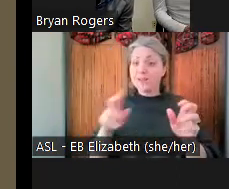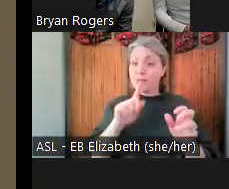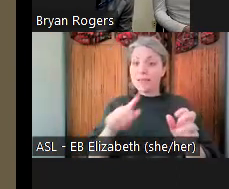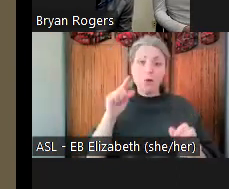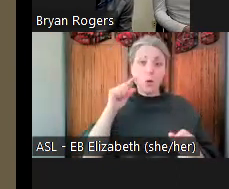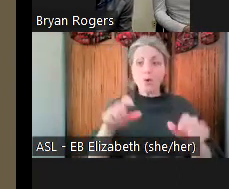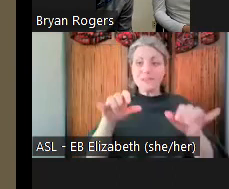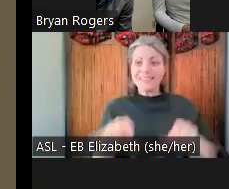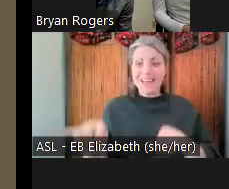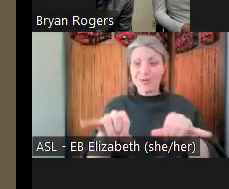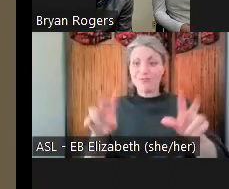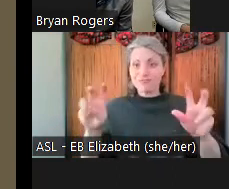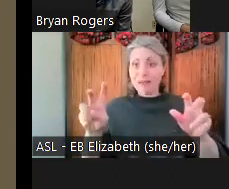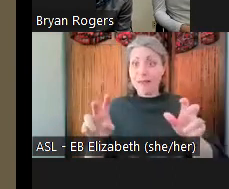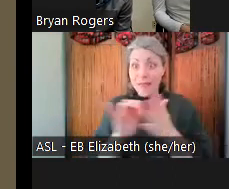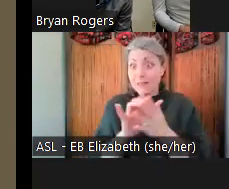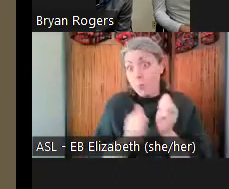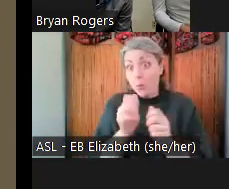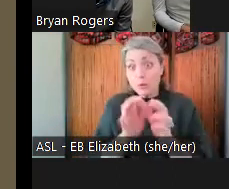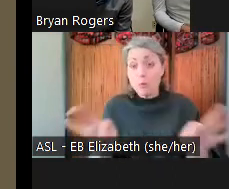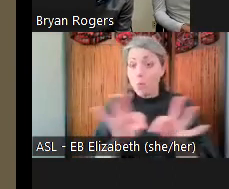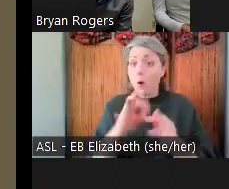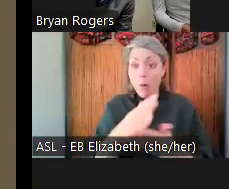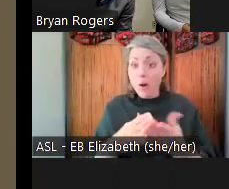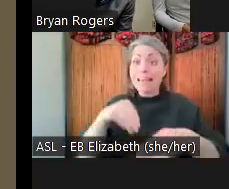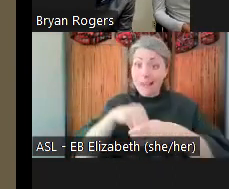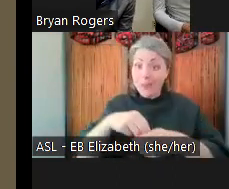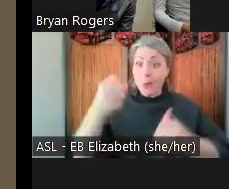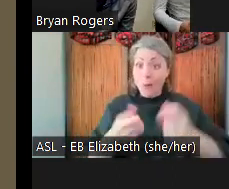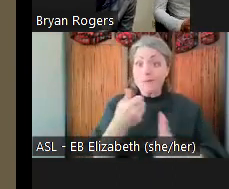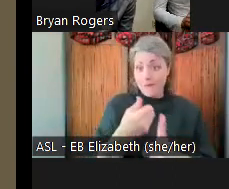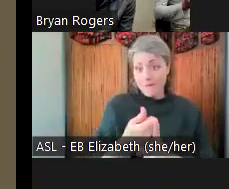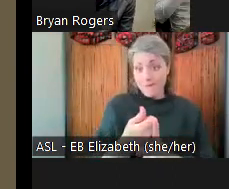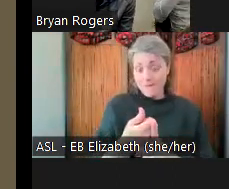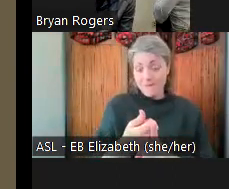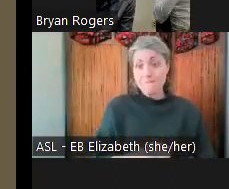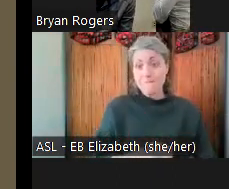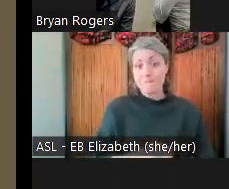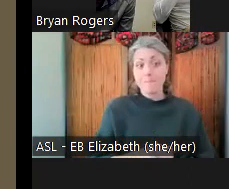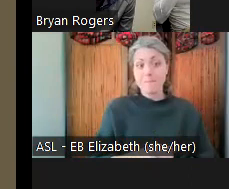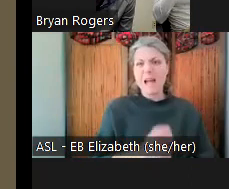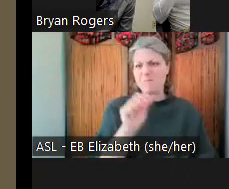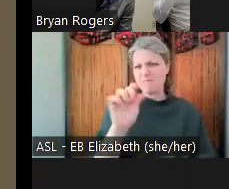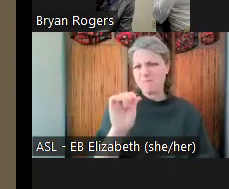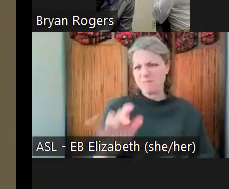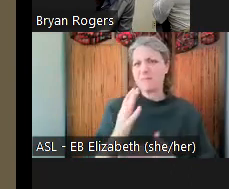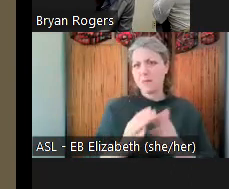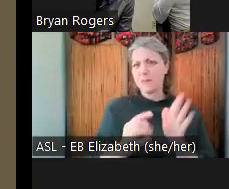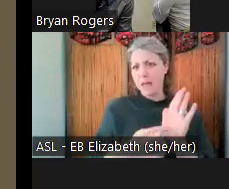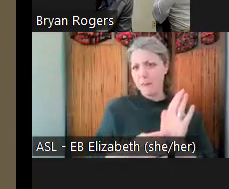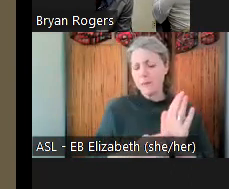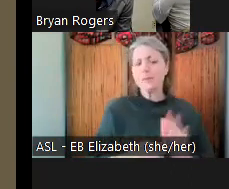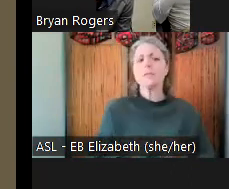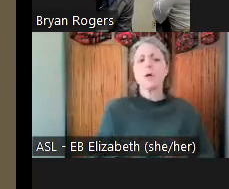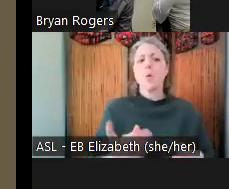It's, that's what counts the most. So when you're in the vehicle, I'll give you guys just a couple examples of some things we come across,